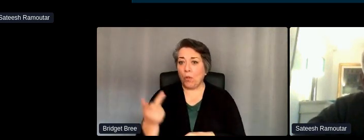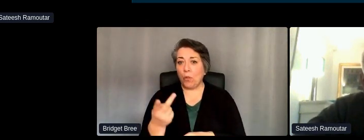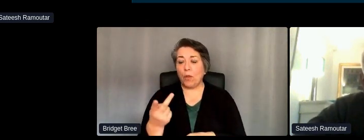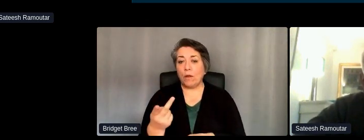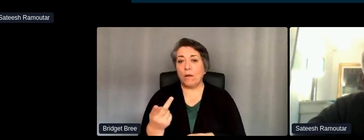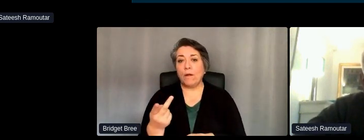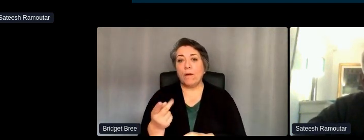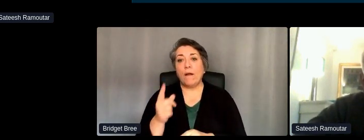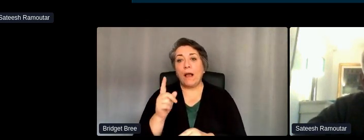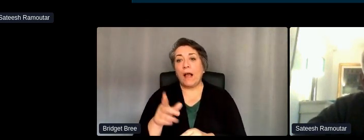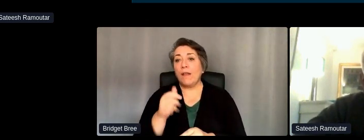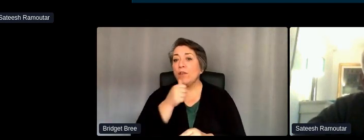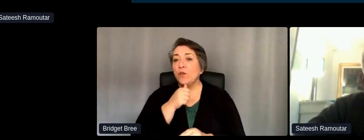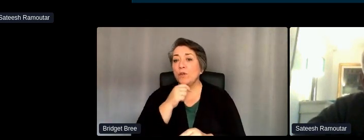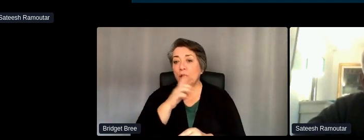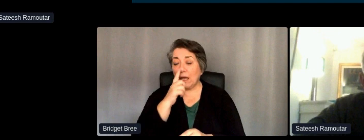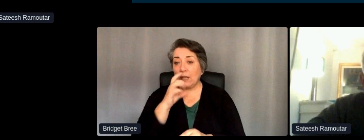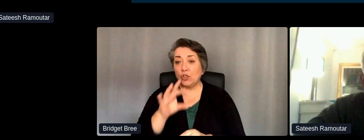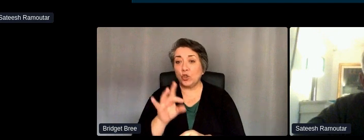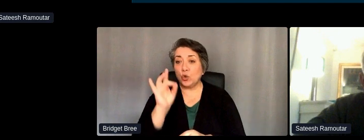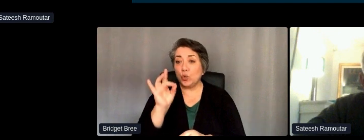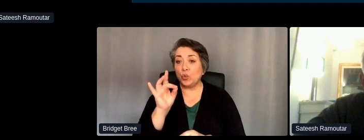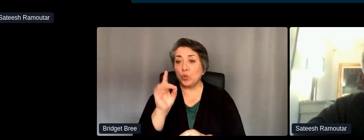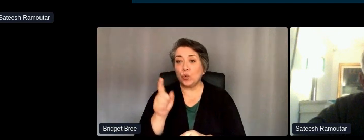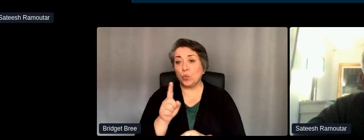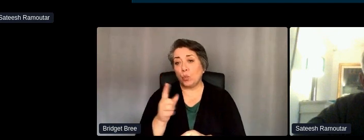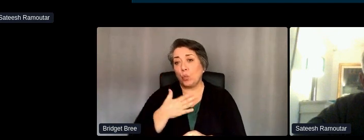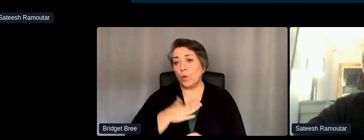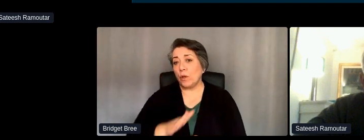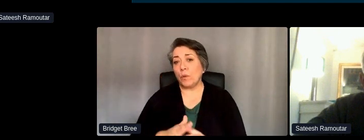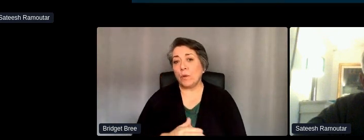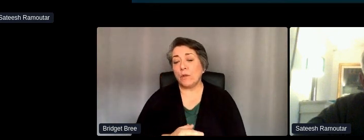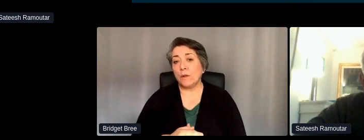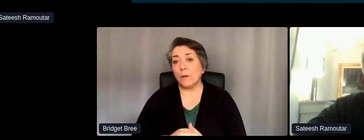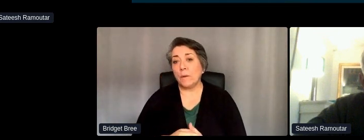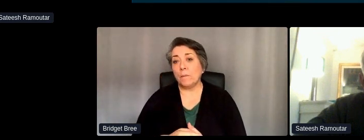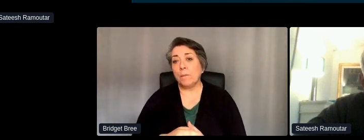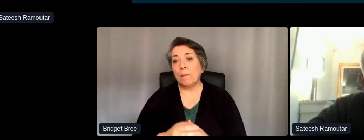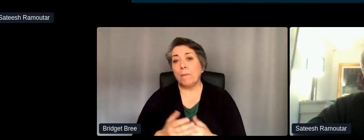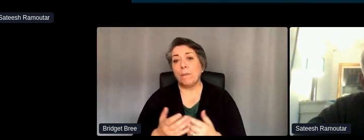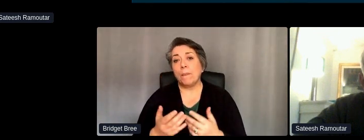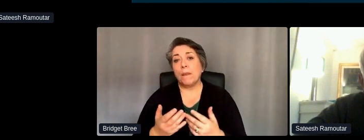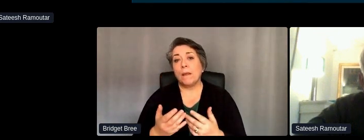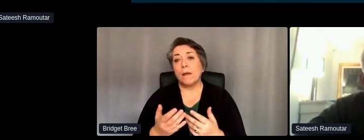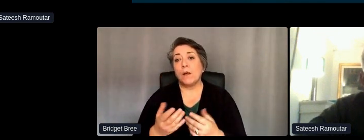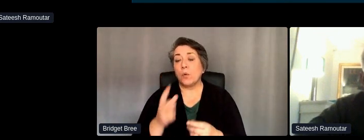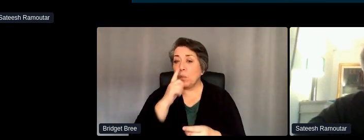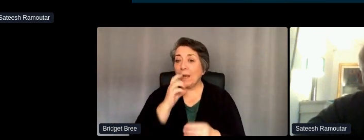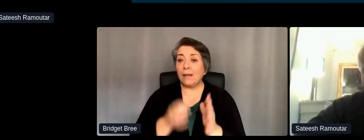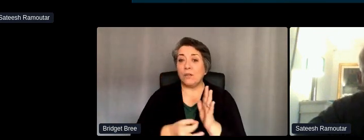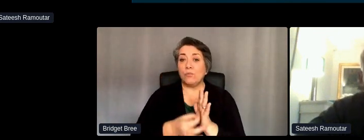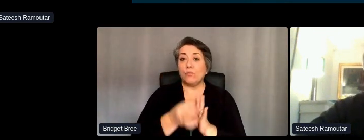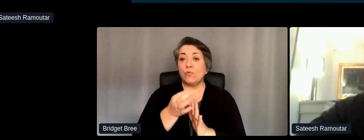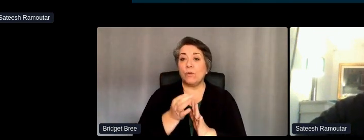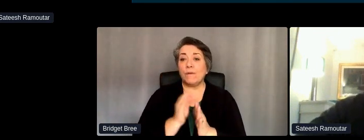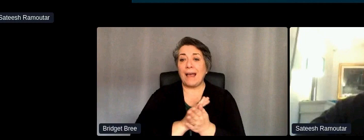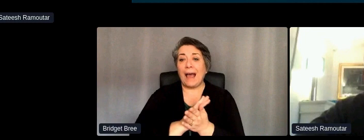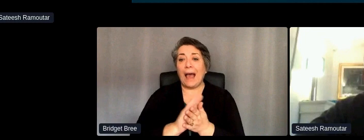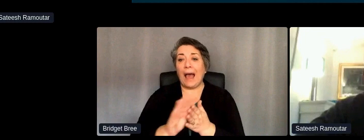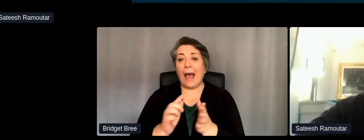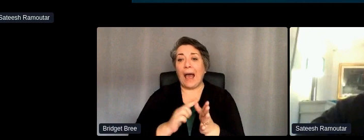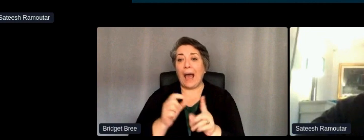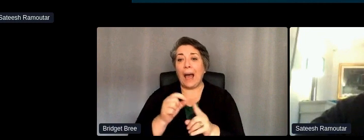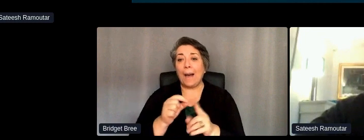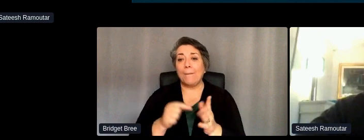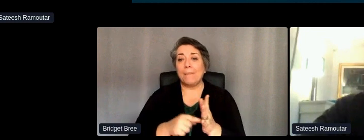selectable. And we're actually looking at ways in which we can improve the haptic feedback so that some people find it intolerable and some